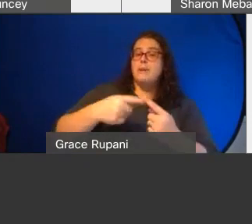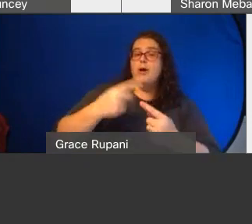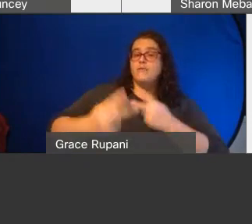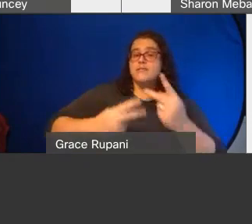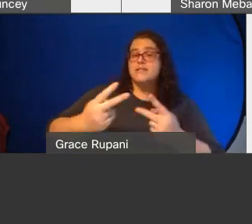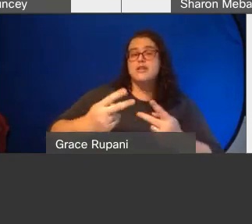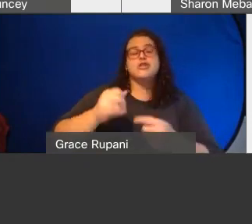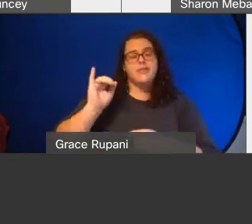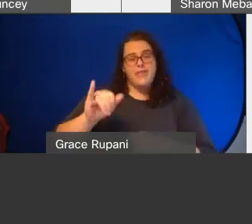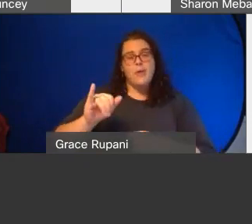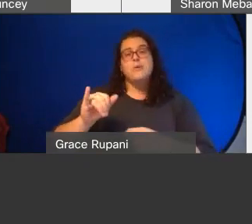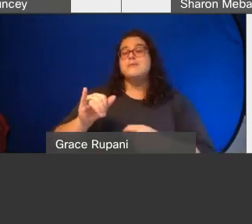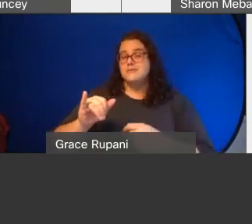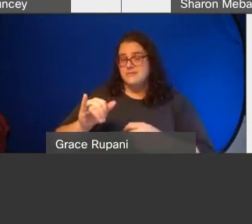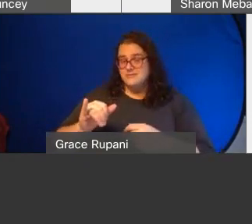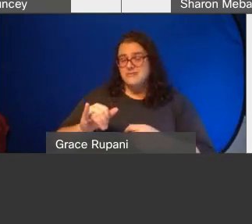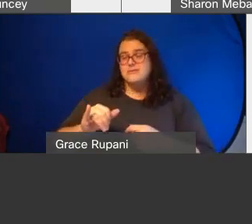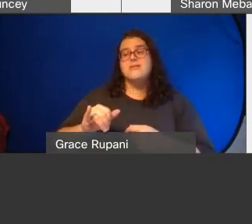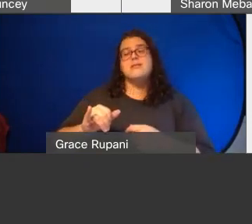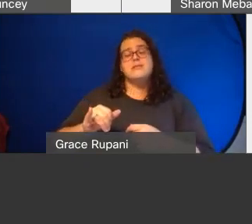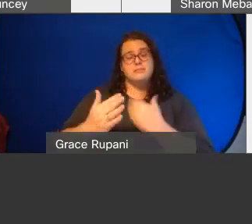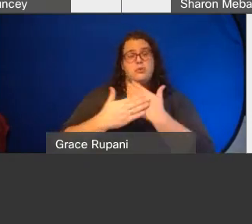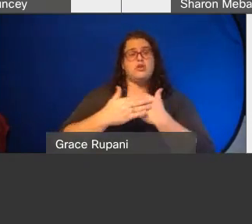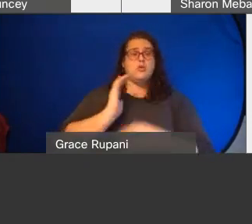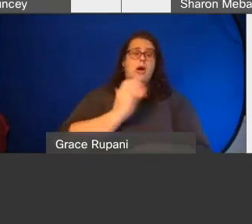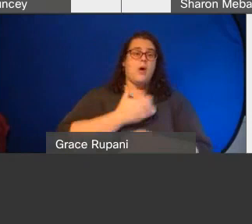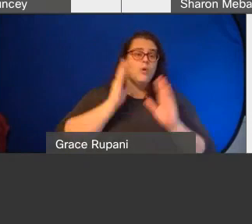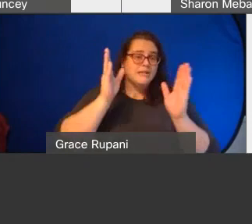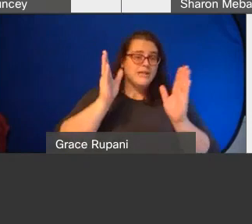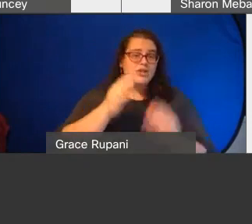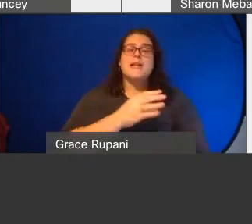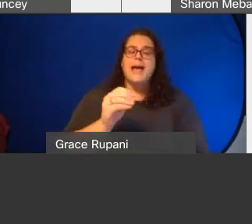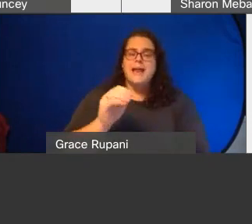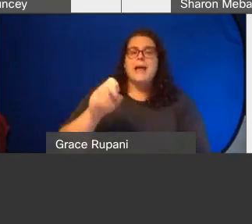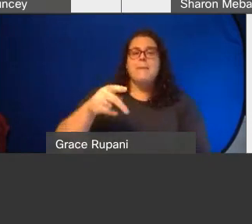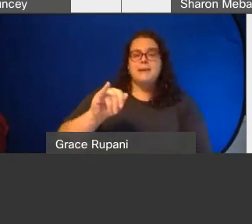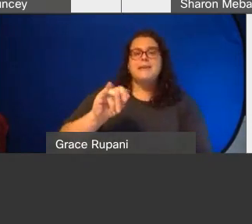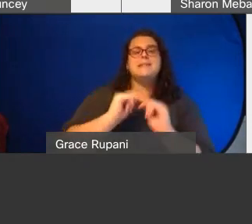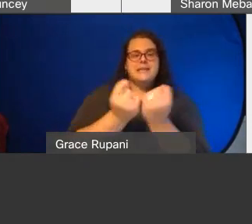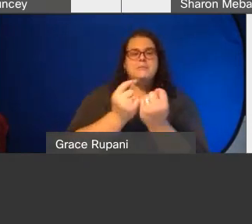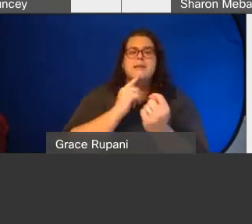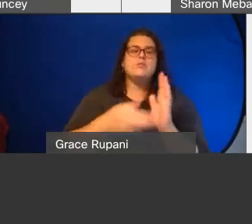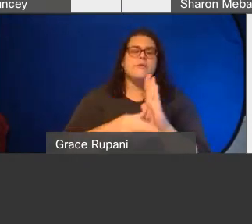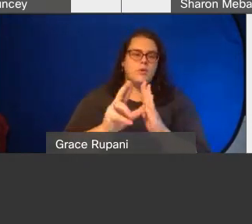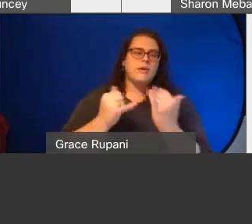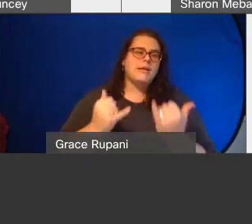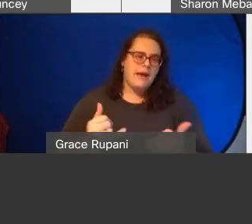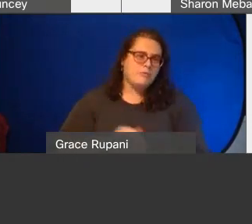to DC Health's attention, and our EPI team is reviewing those concerns.